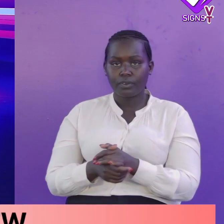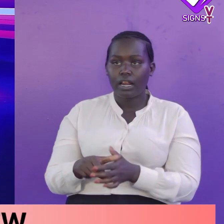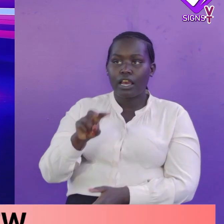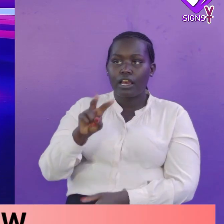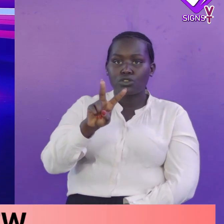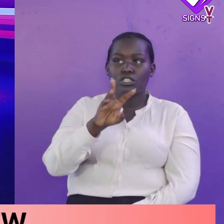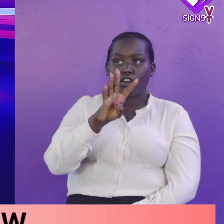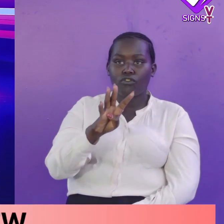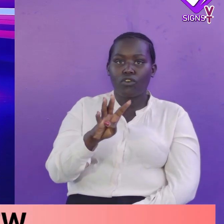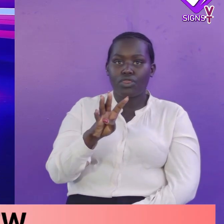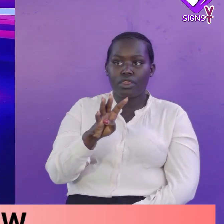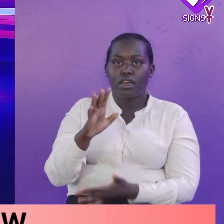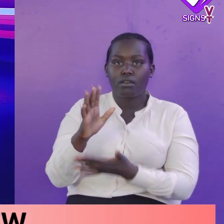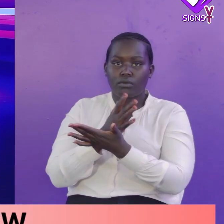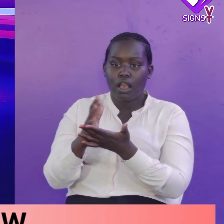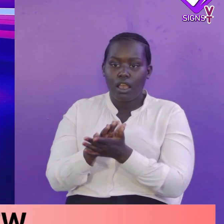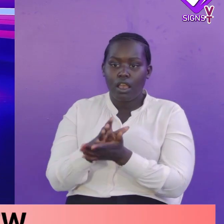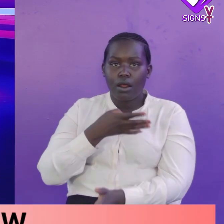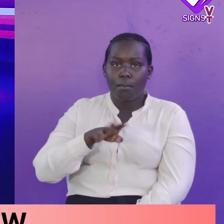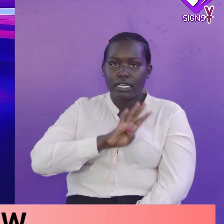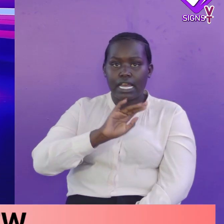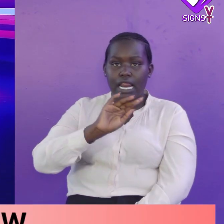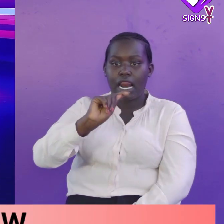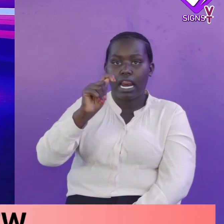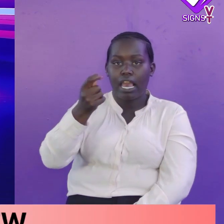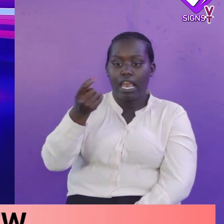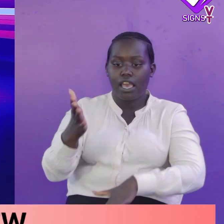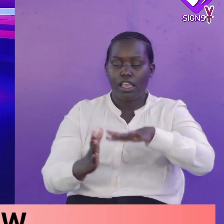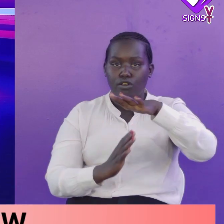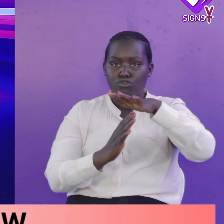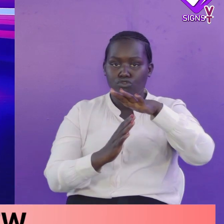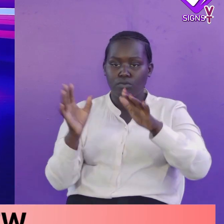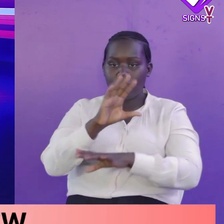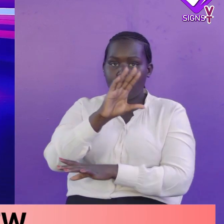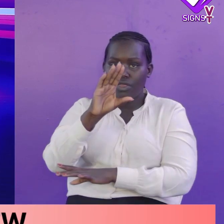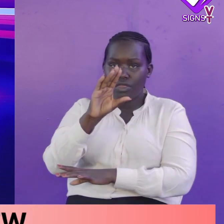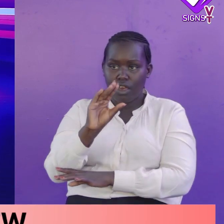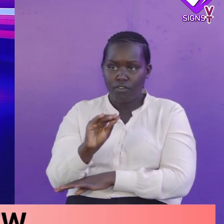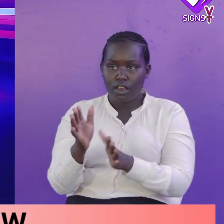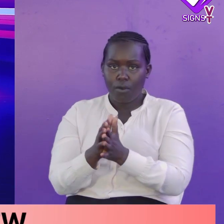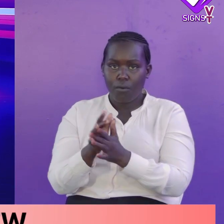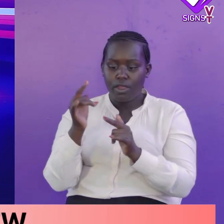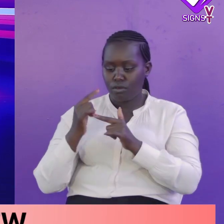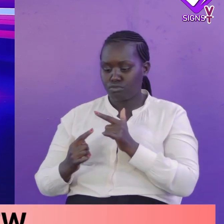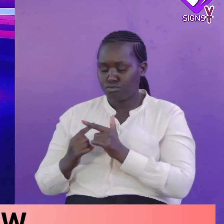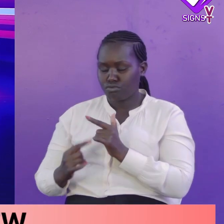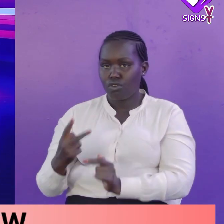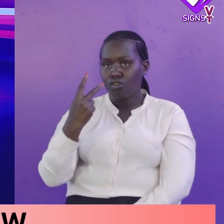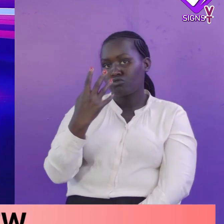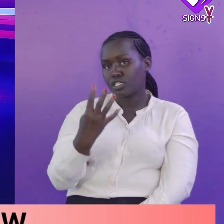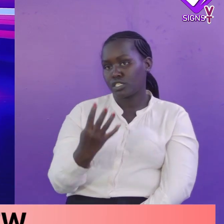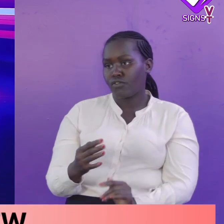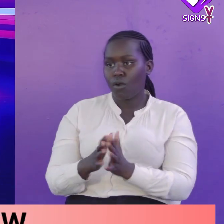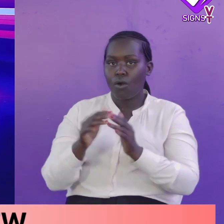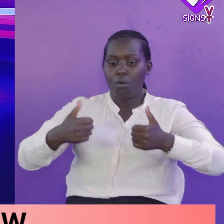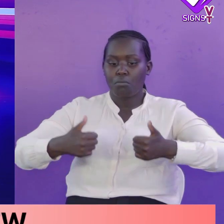24th edition in Brazil, Kenya topped the African standings with a total of 24 medals.